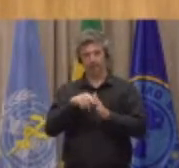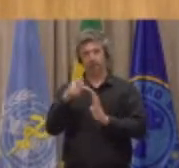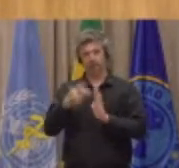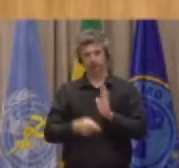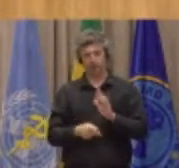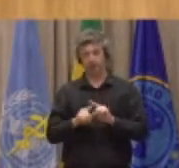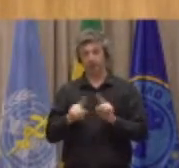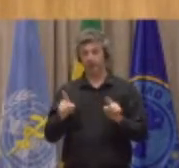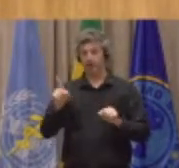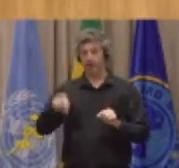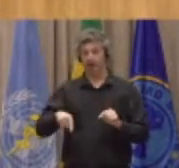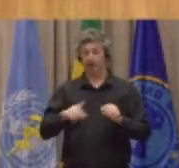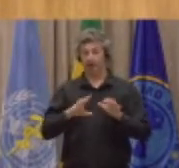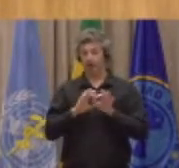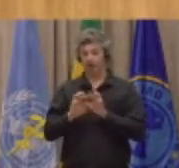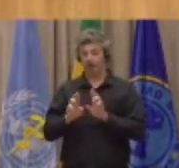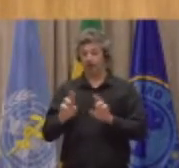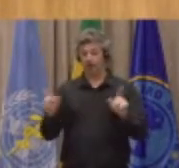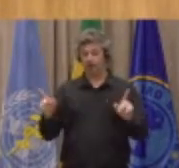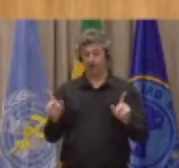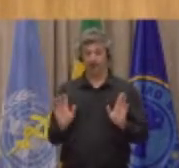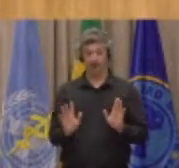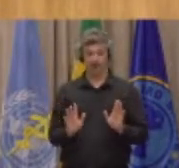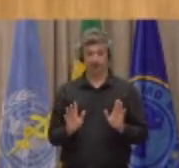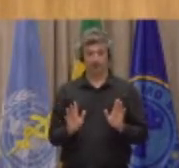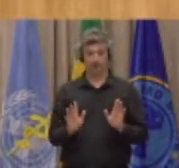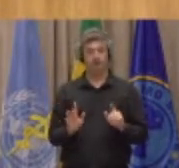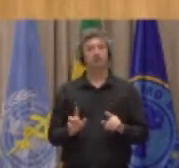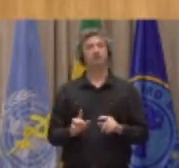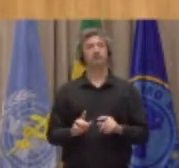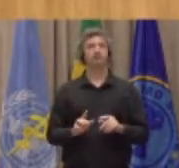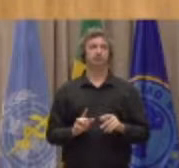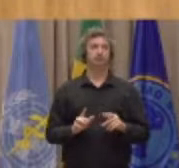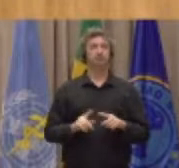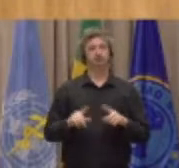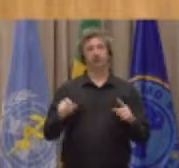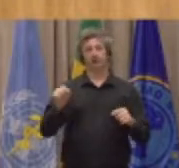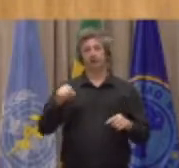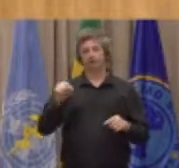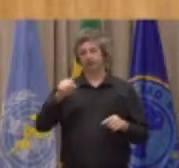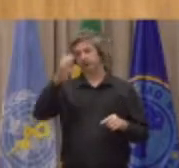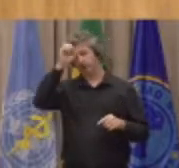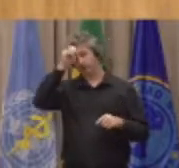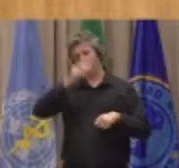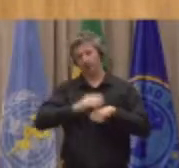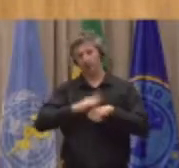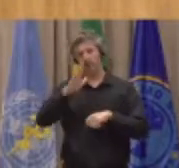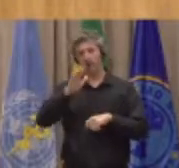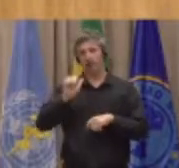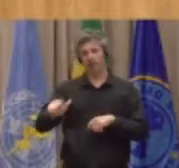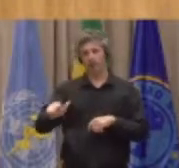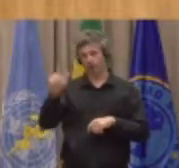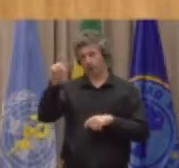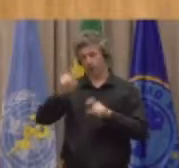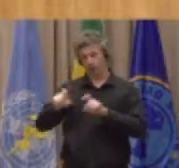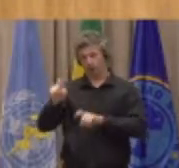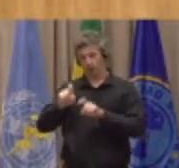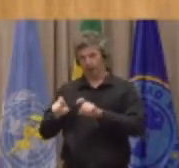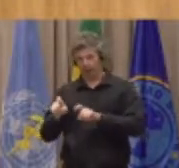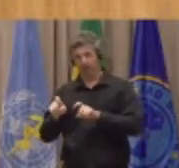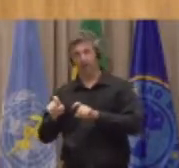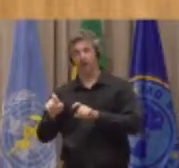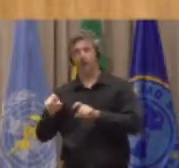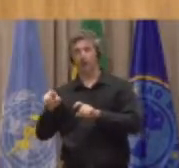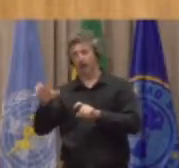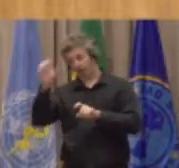we are talking about a context of different environments. We learn much more than the machine